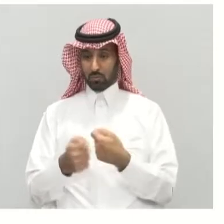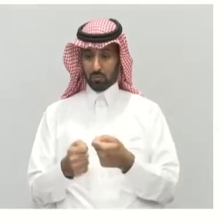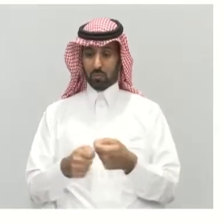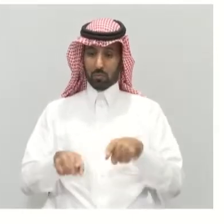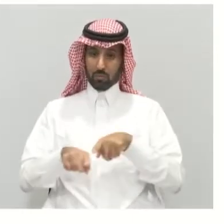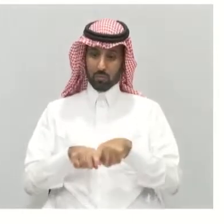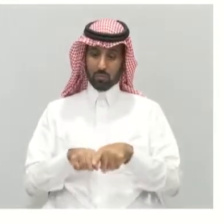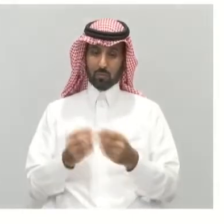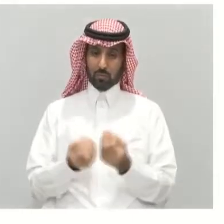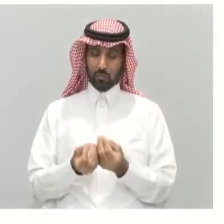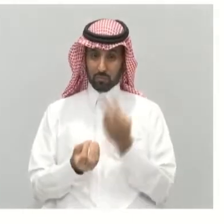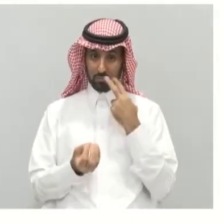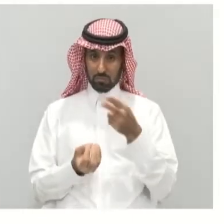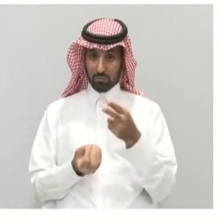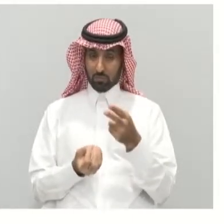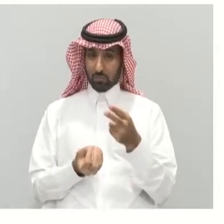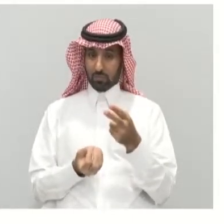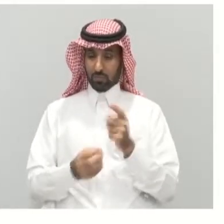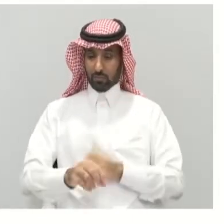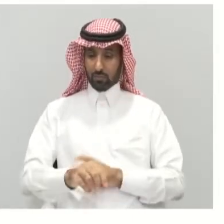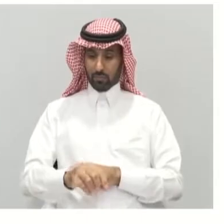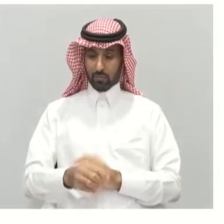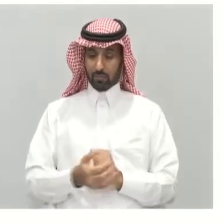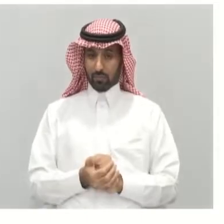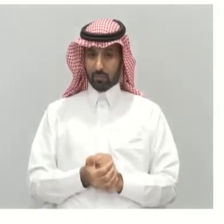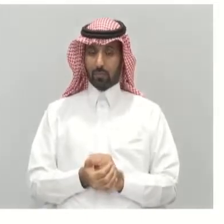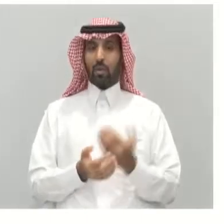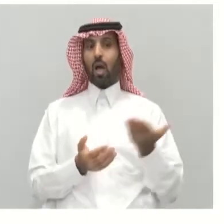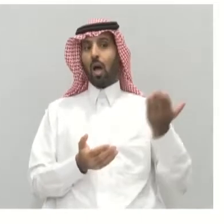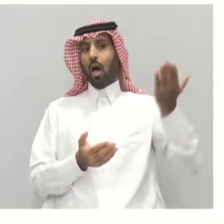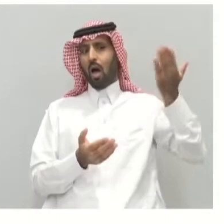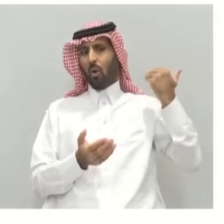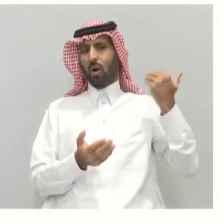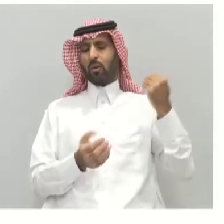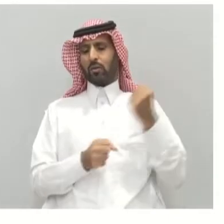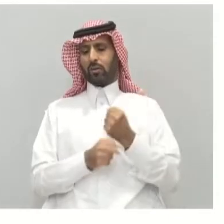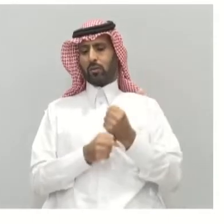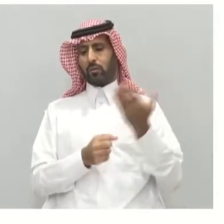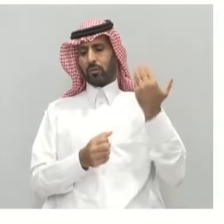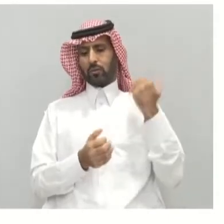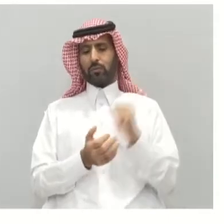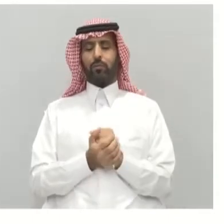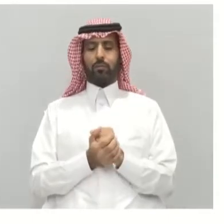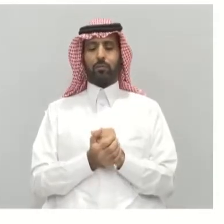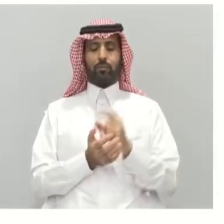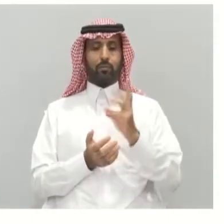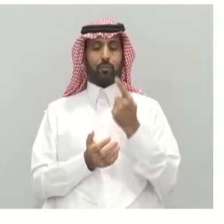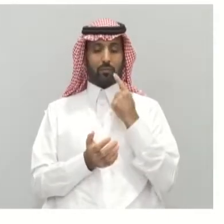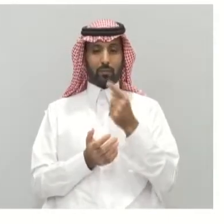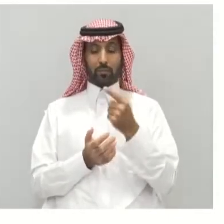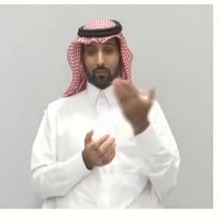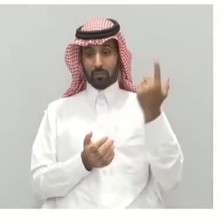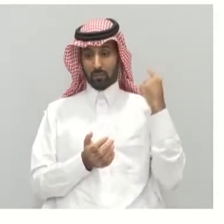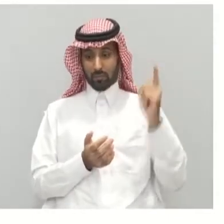friends. How can you use the time expressions? You can say, I went shopping with my friends the day